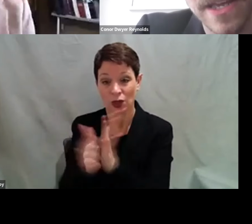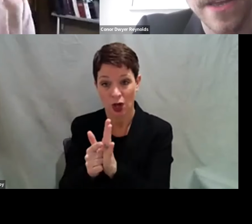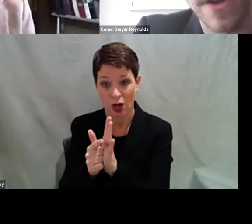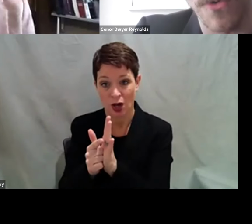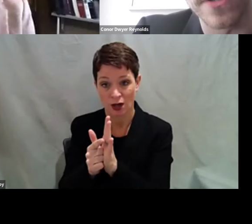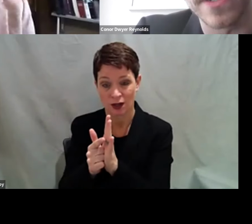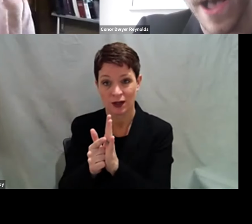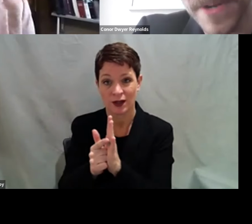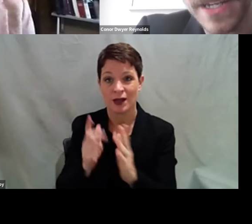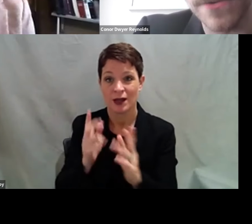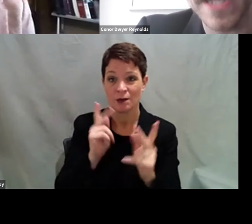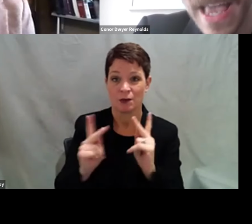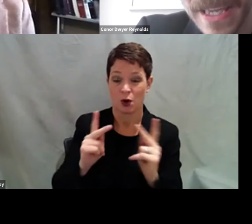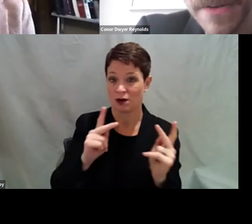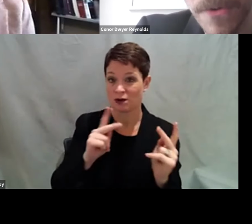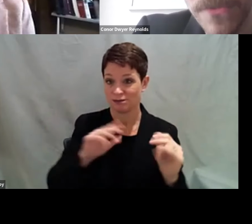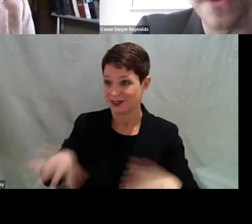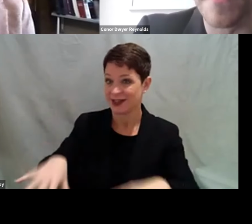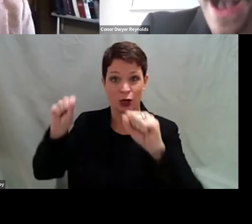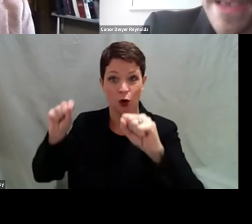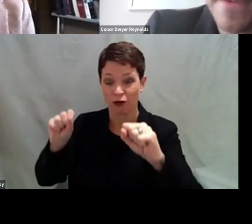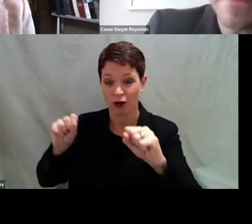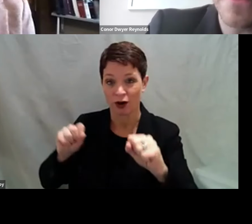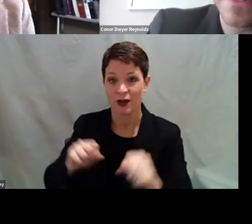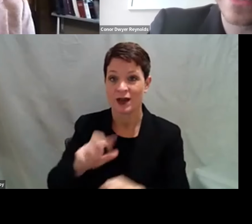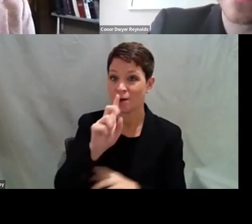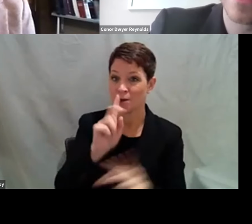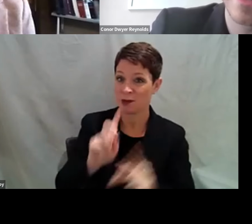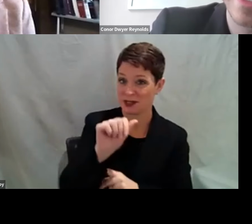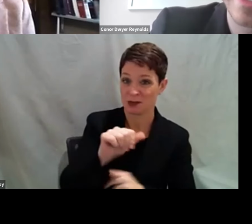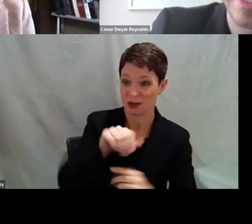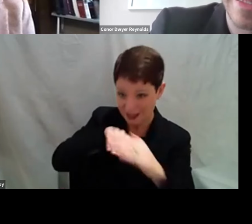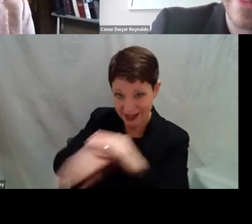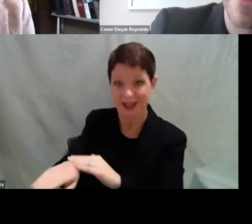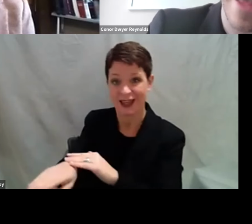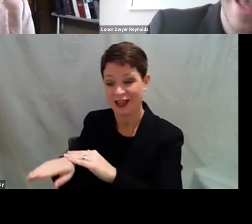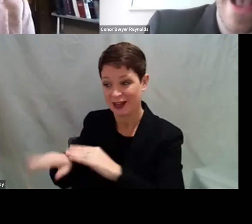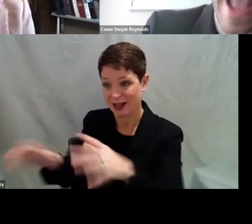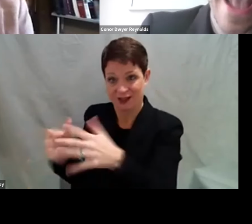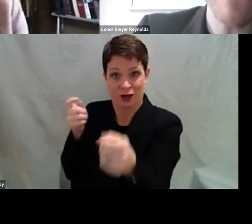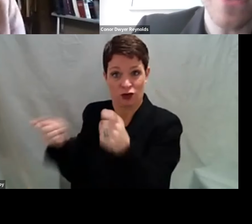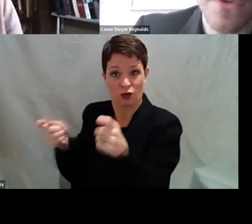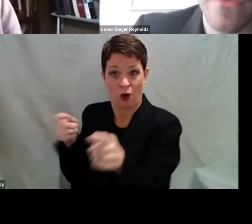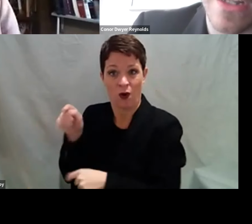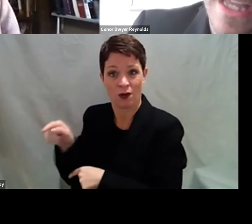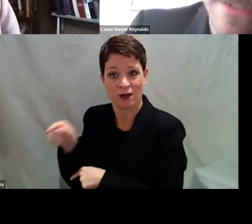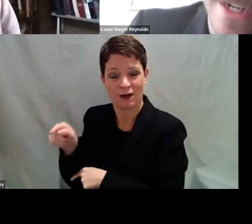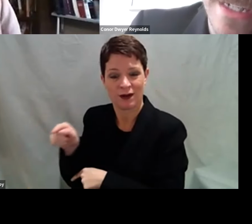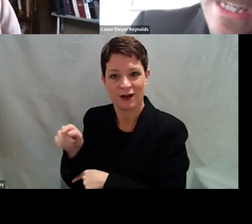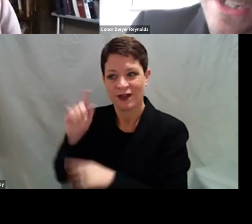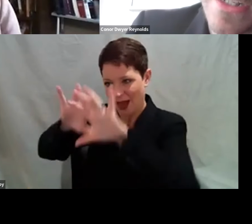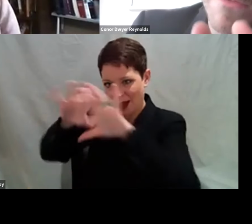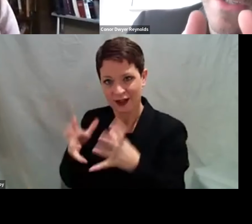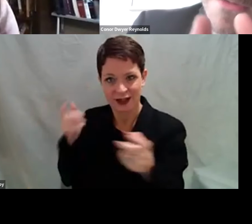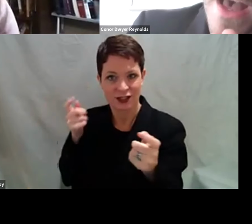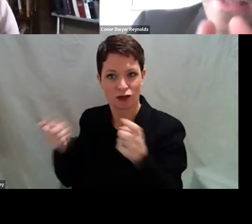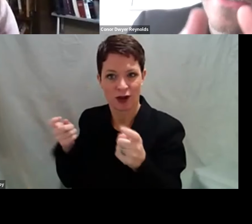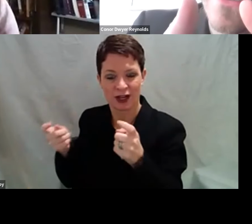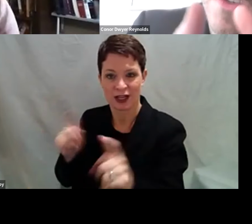invaded or dominated or taken over by people with disabilities, that avenue of collective regulation